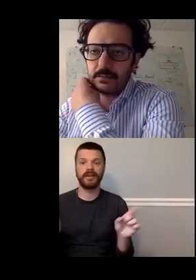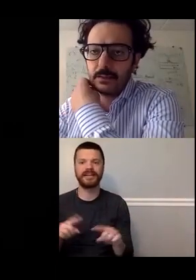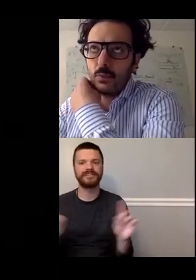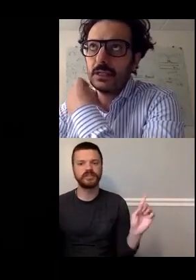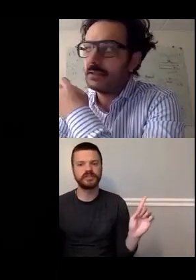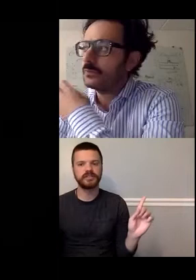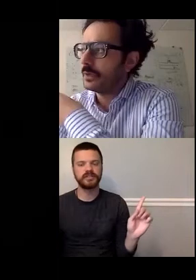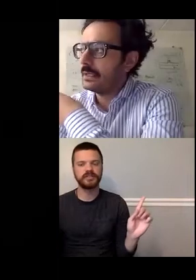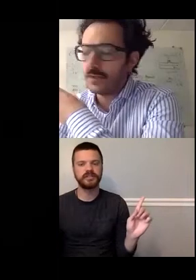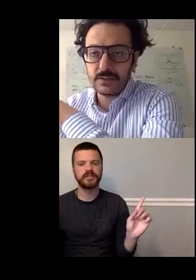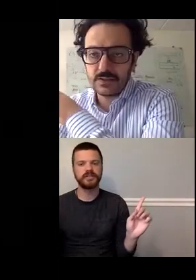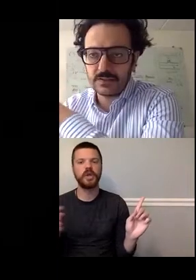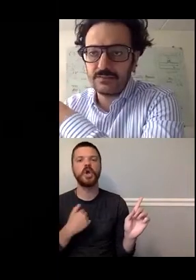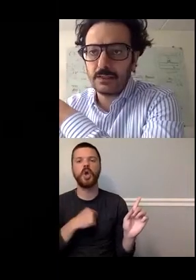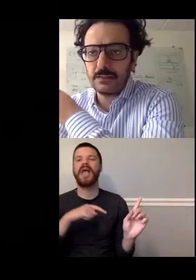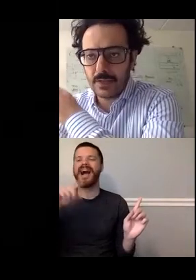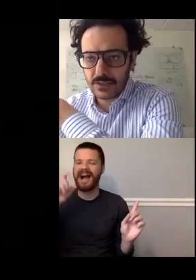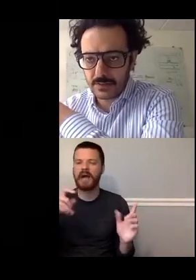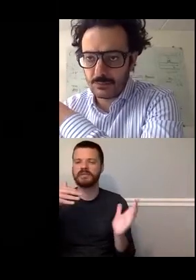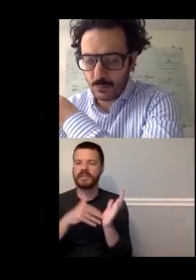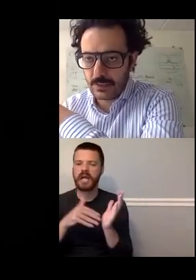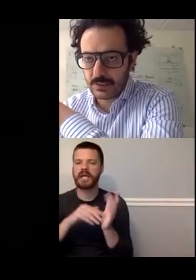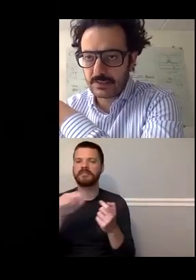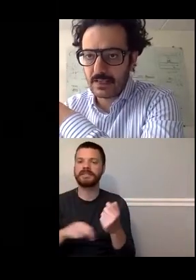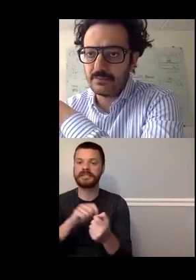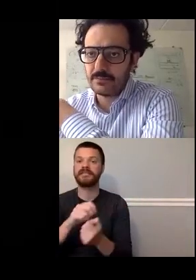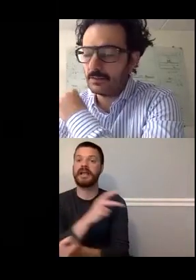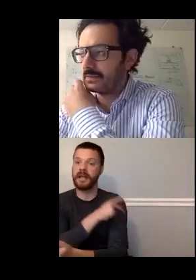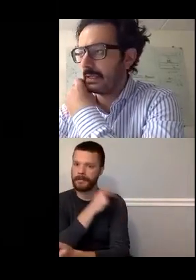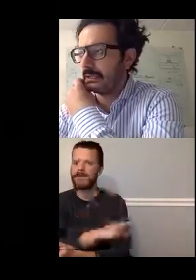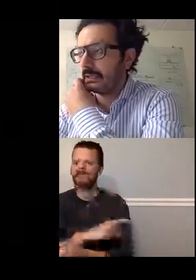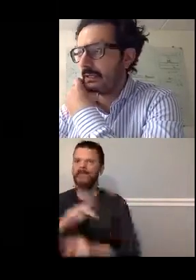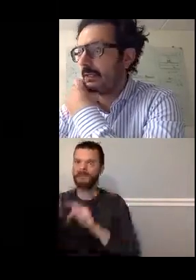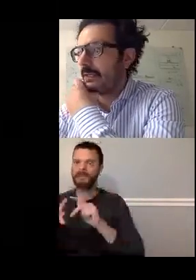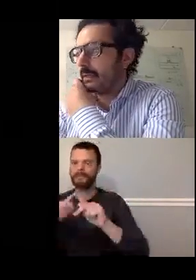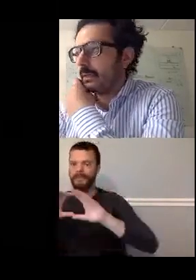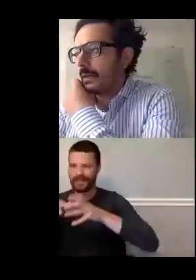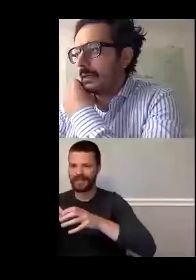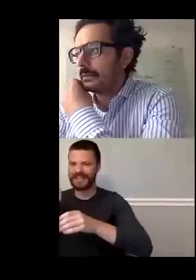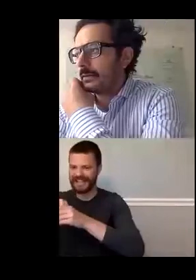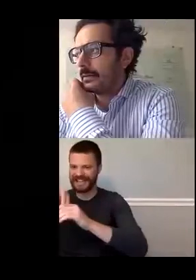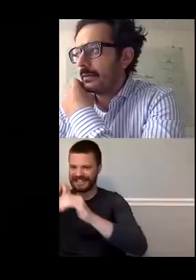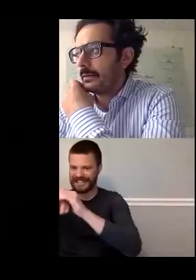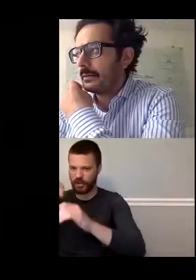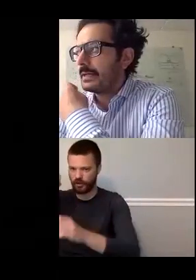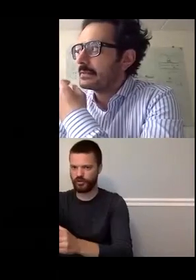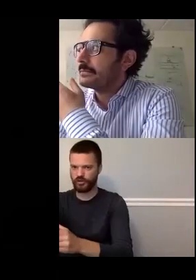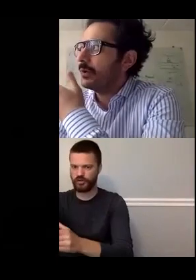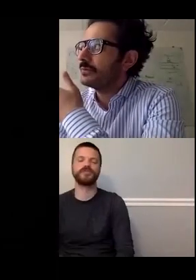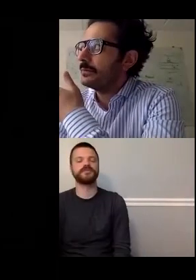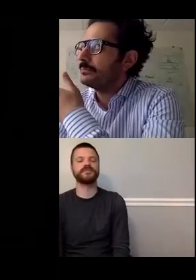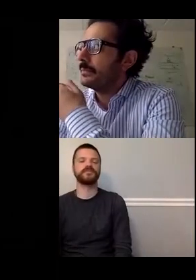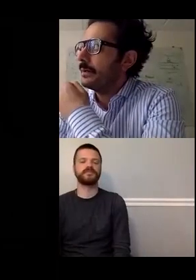that we need to really study specifically the patient's population itself in the scanner. And